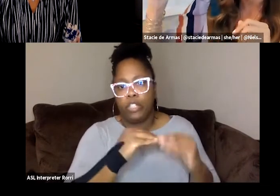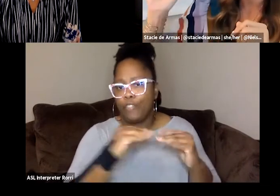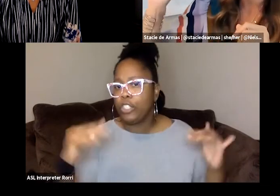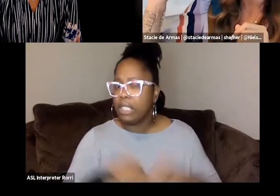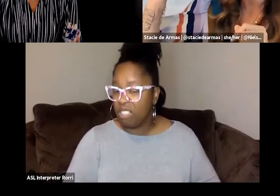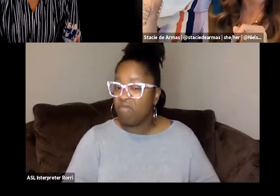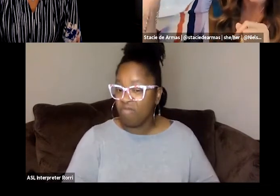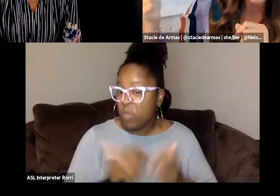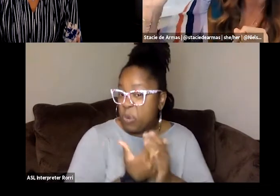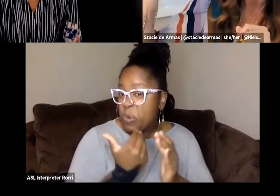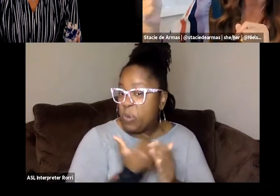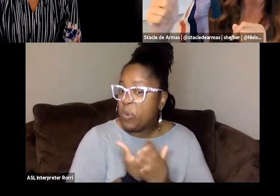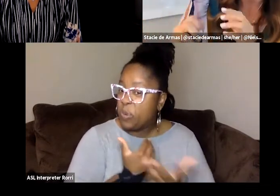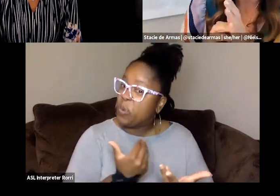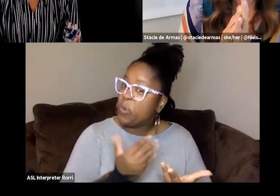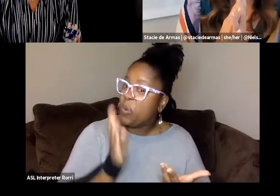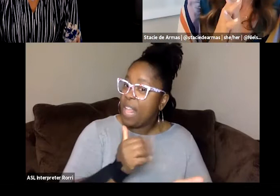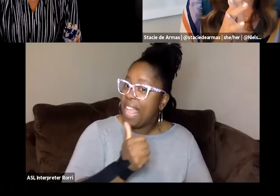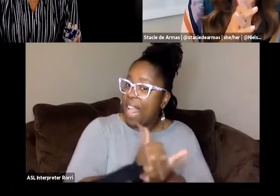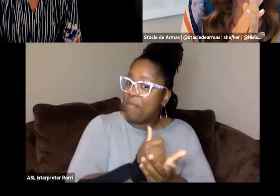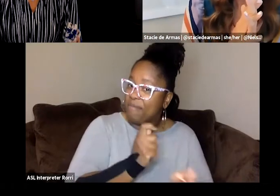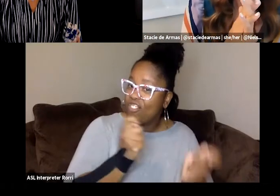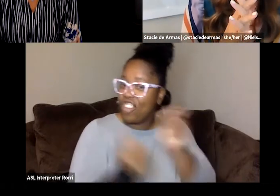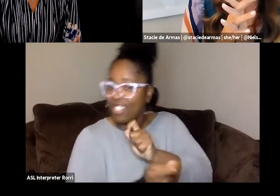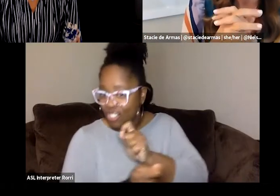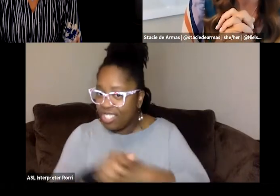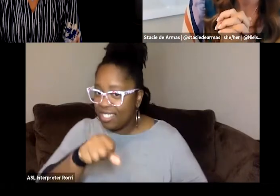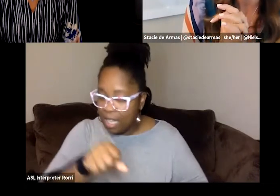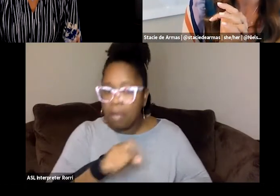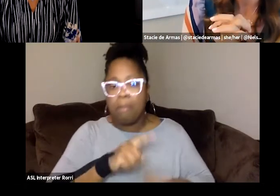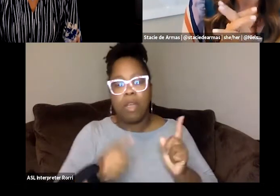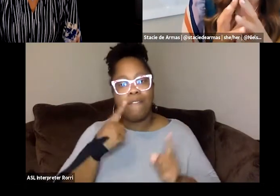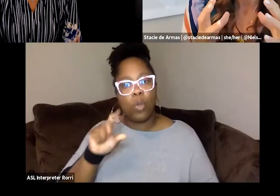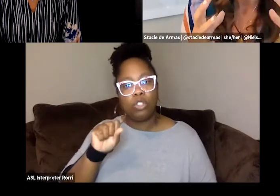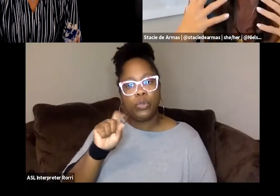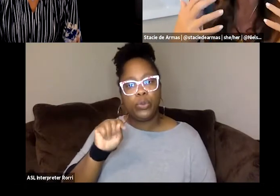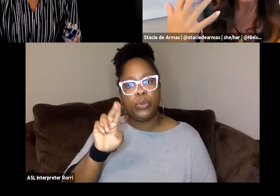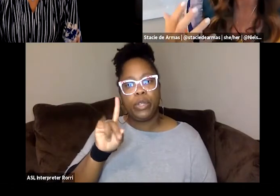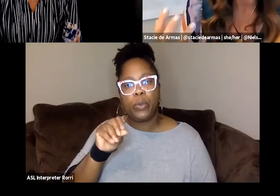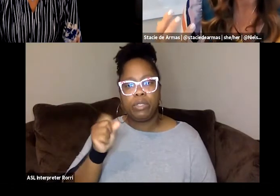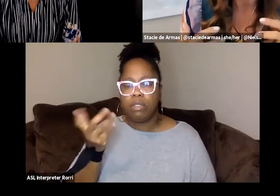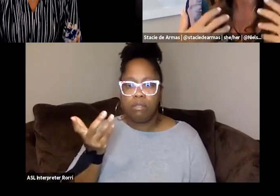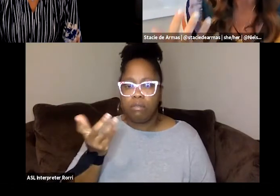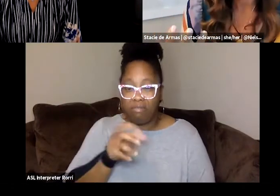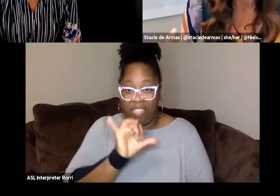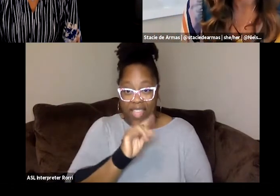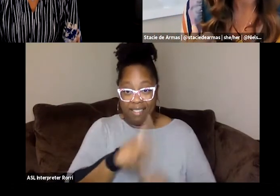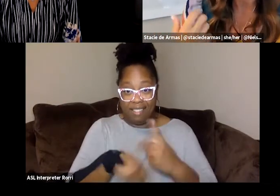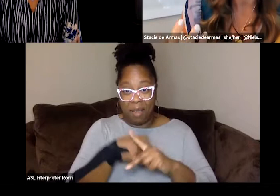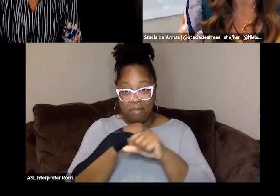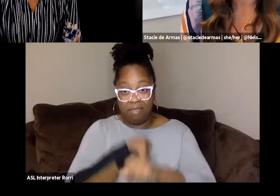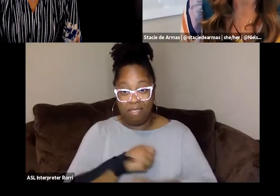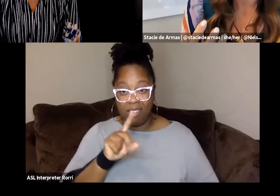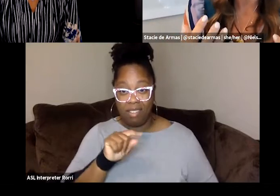that's sort of a new thing that I think is going to help turn that wheel. But for studios, this type of data, having this data in